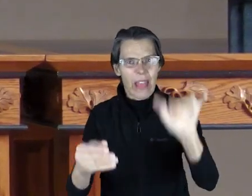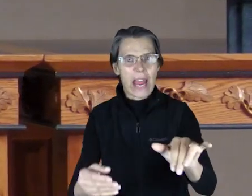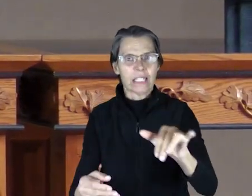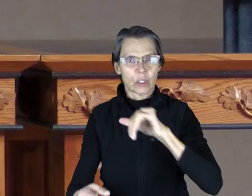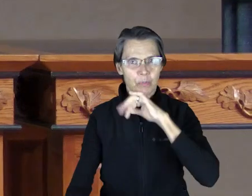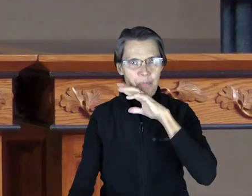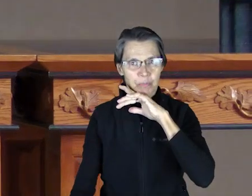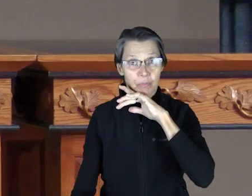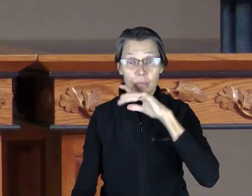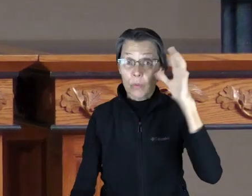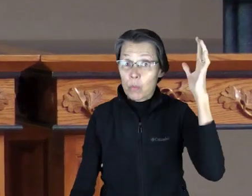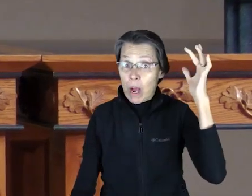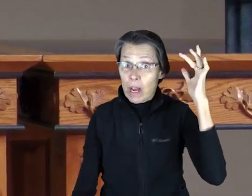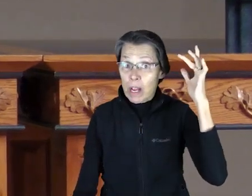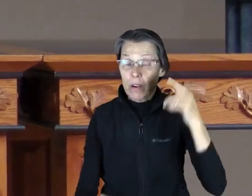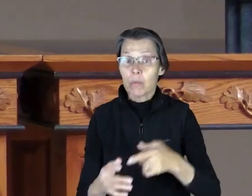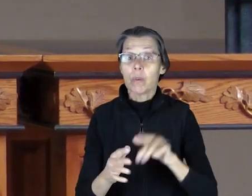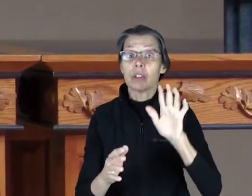heart.